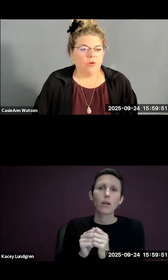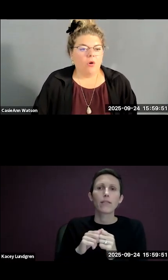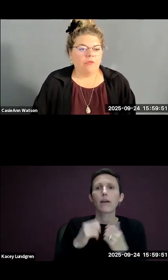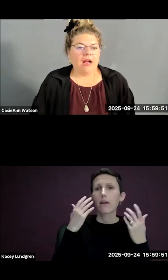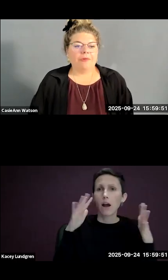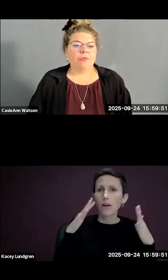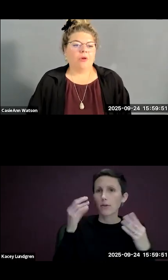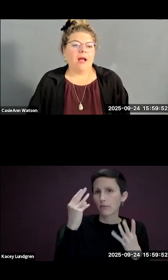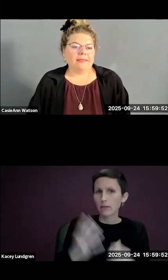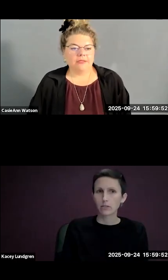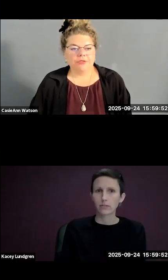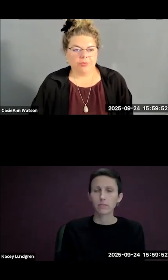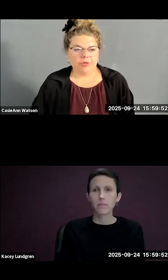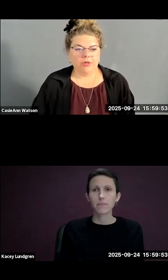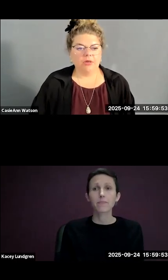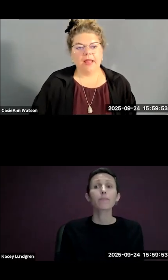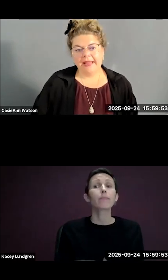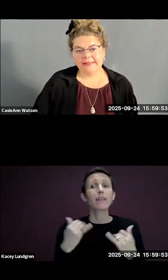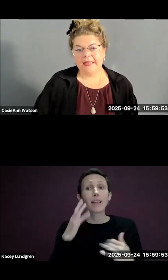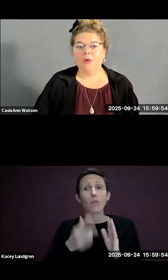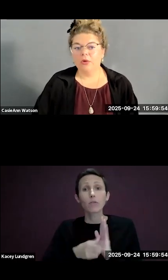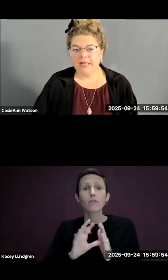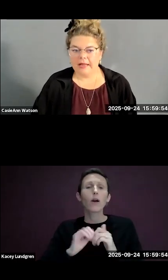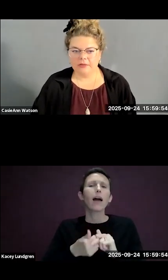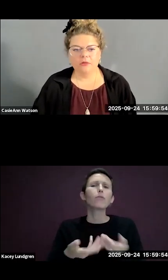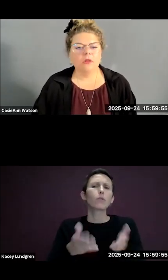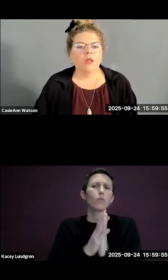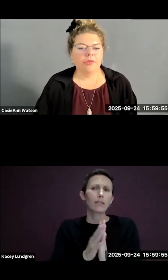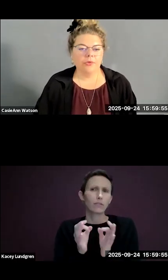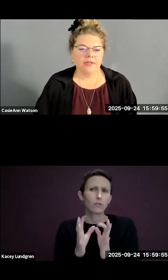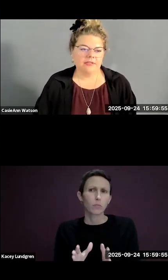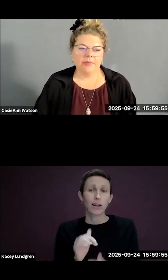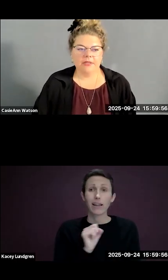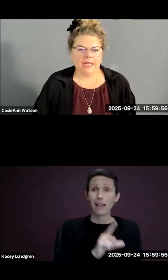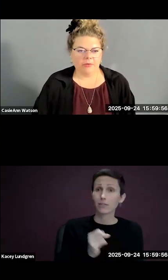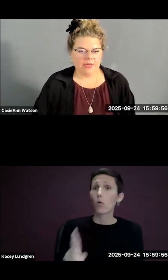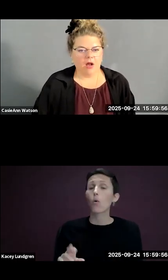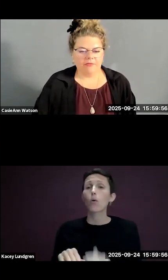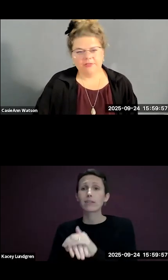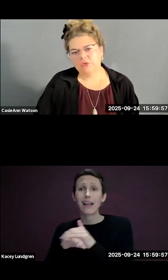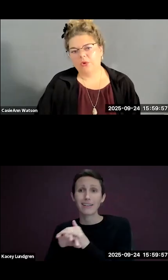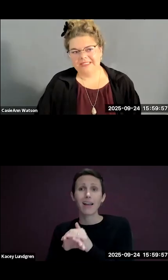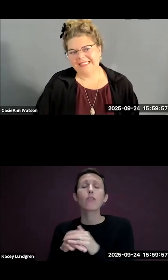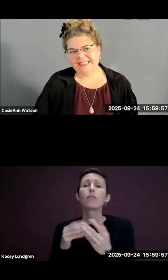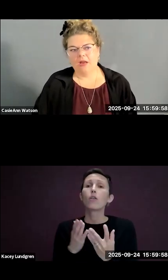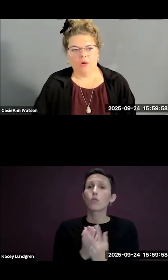So here we'll go over how to request an interpreter, ASL or tactile, through the Disability Equity Office, or